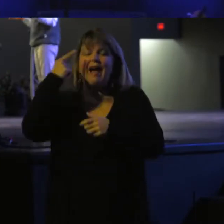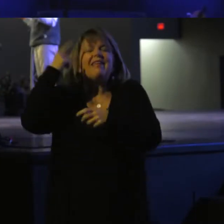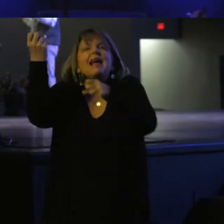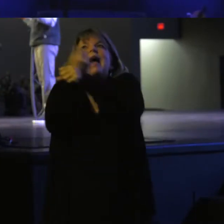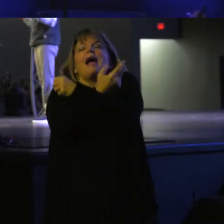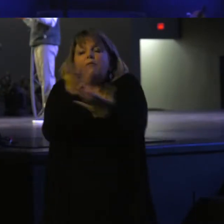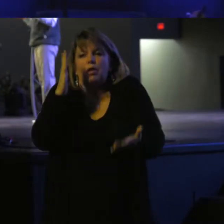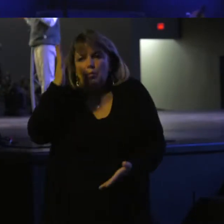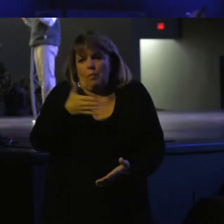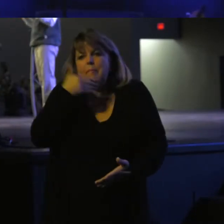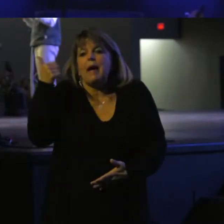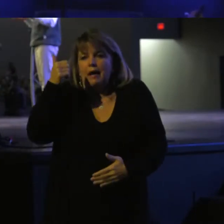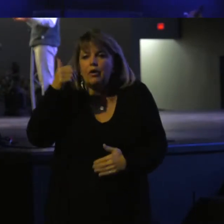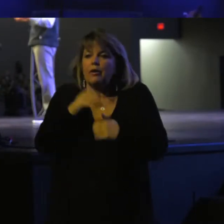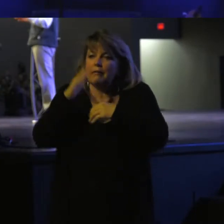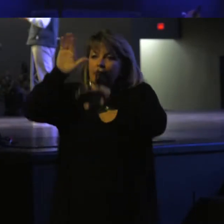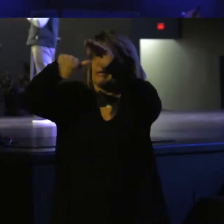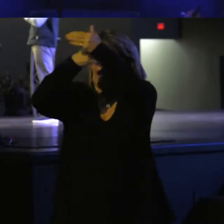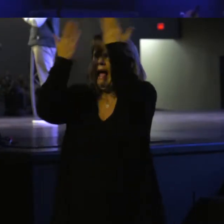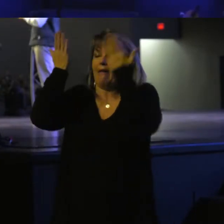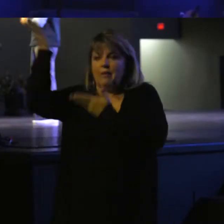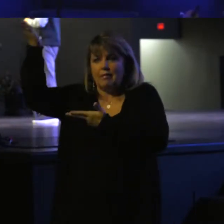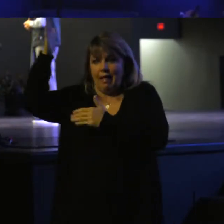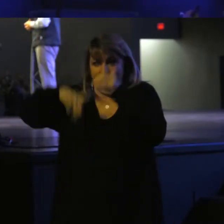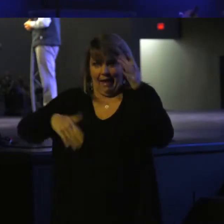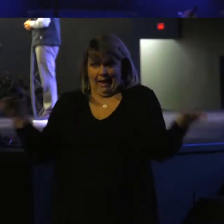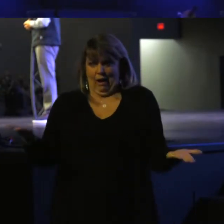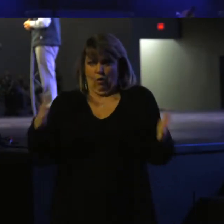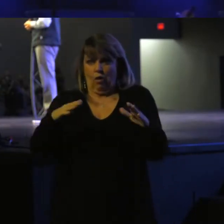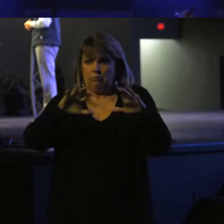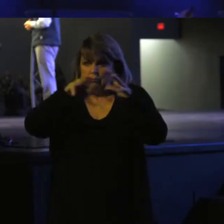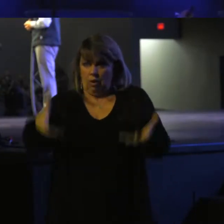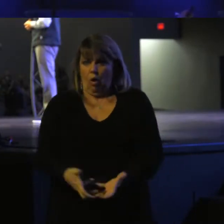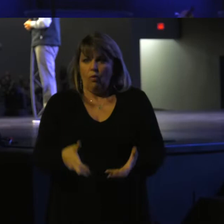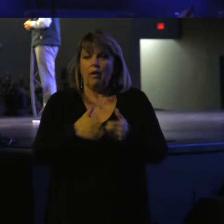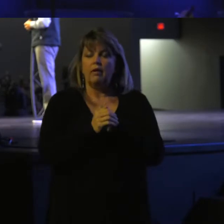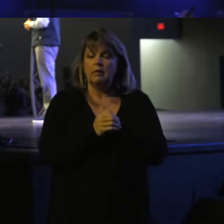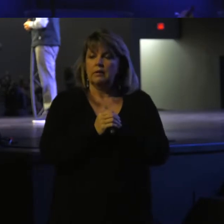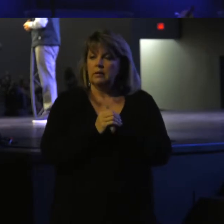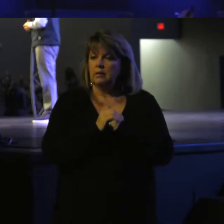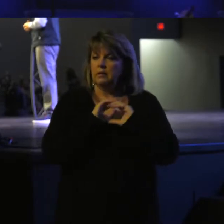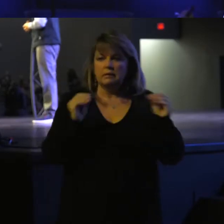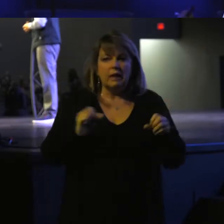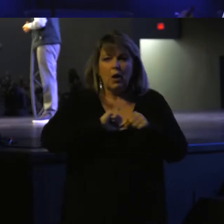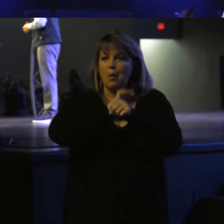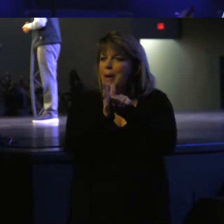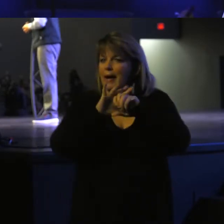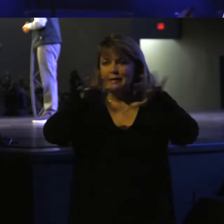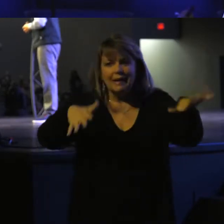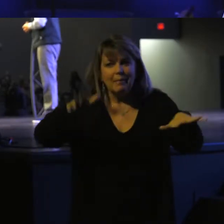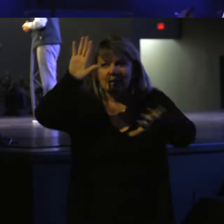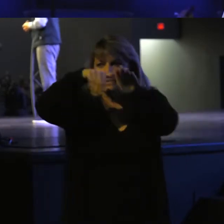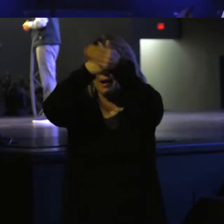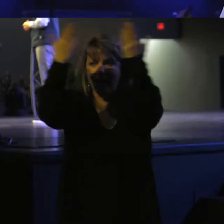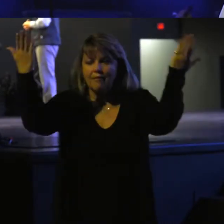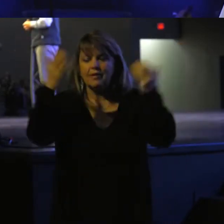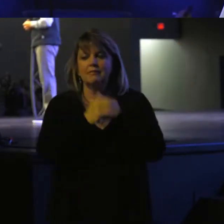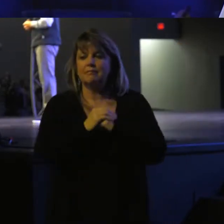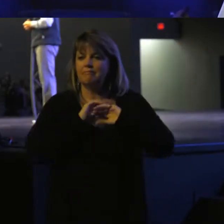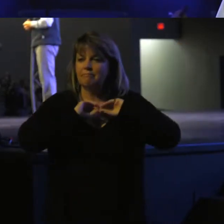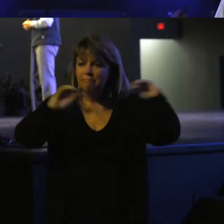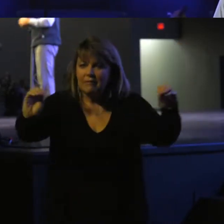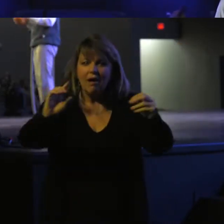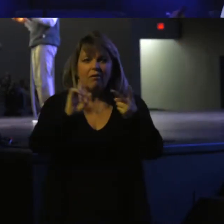everything is going to be better in heaven than on earth. There are no pandemics in heaven. There